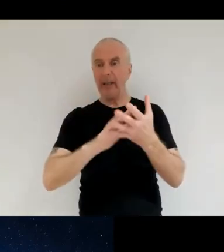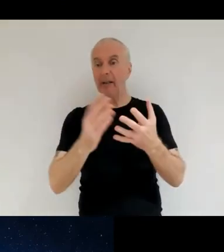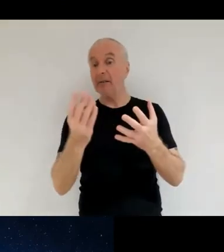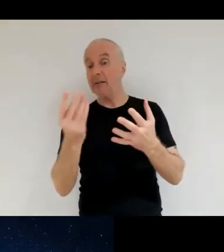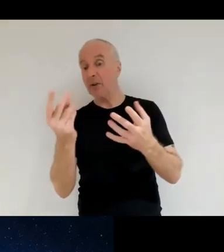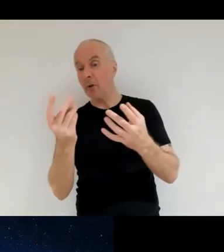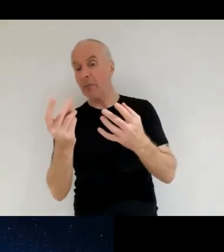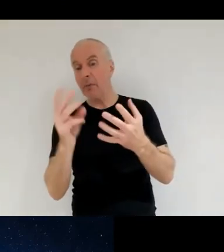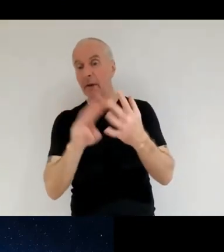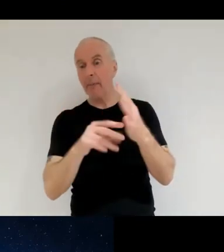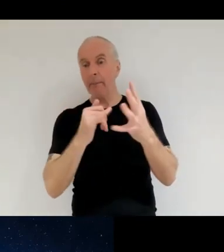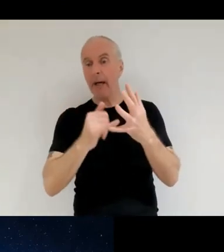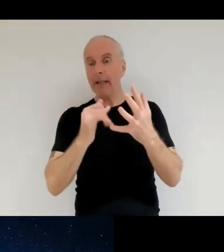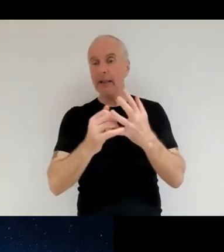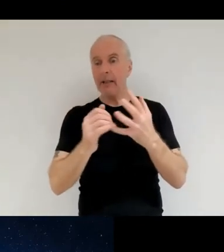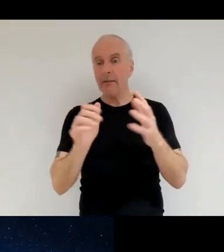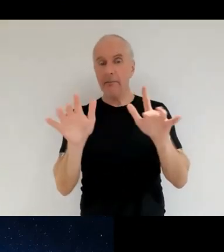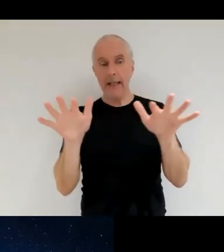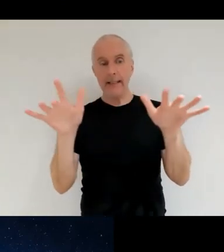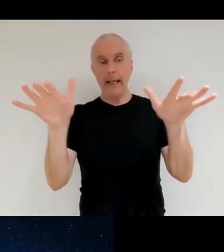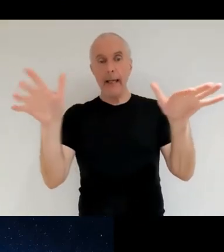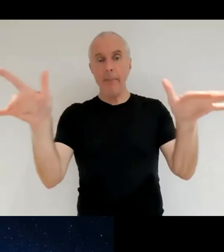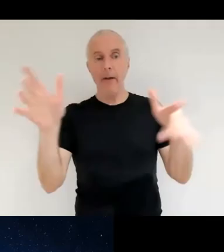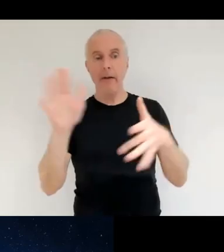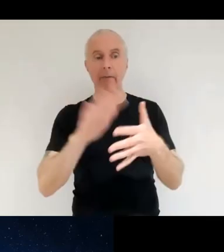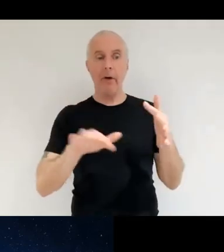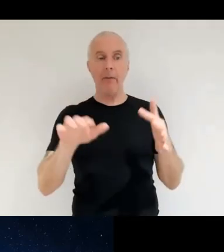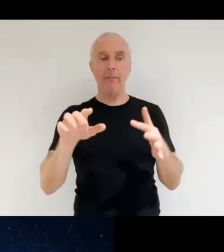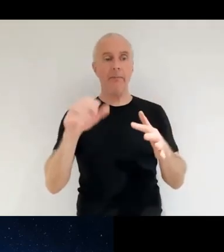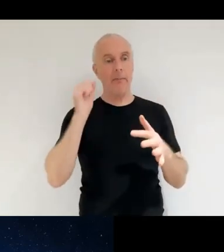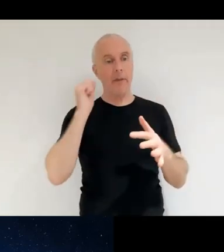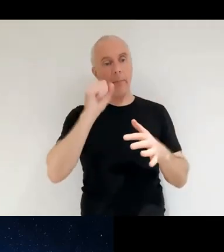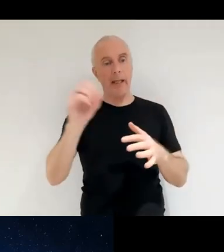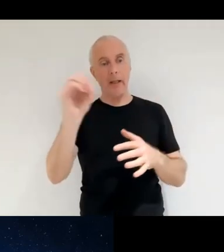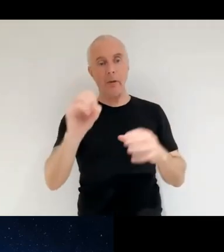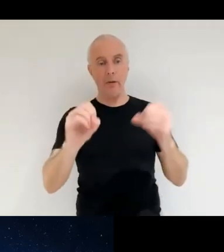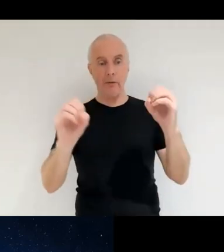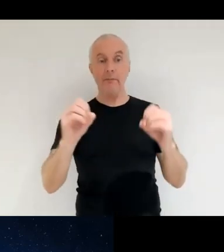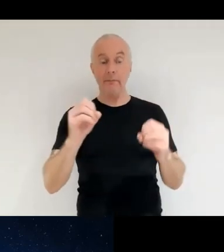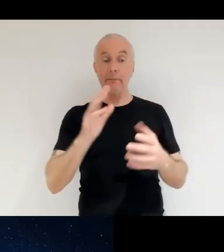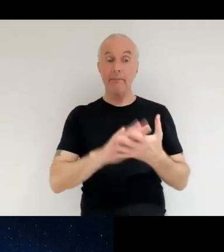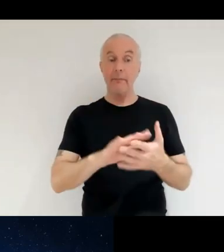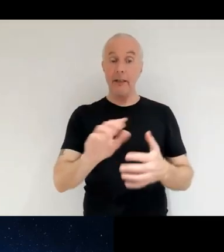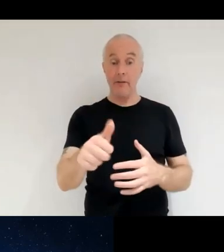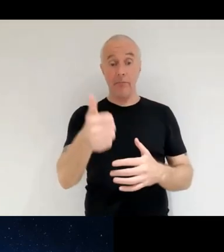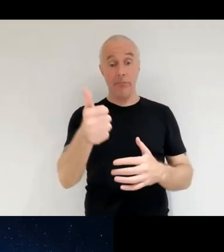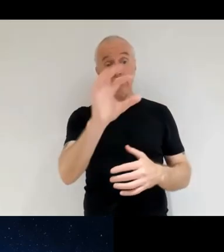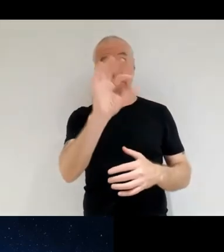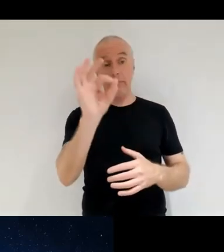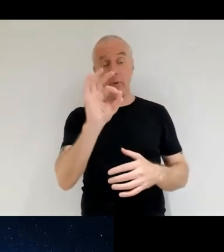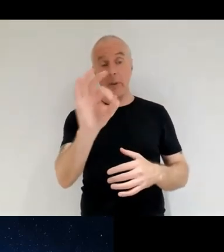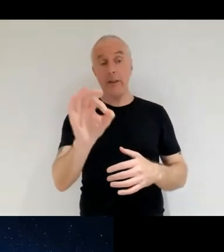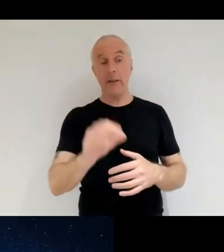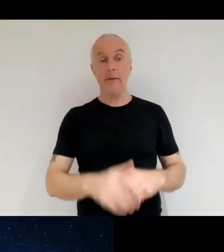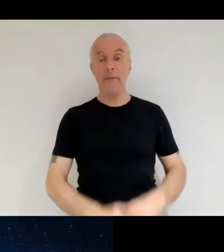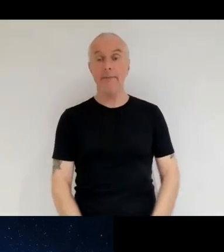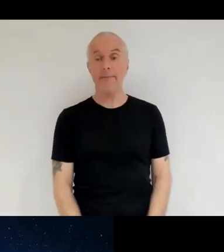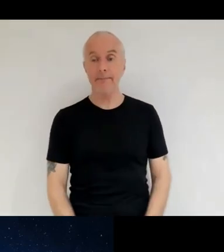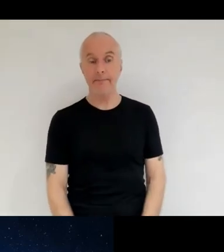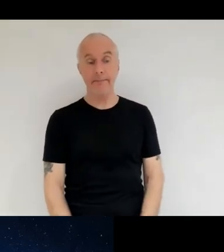masses escape from the black hole? But I'm assuming that's a similar answer, if not the same one. That's a very good question. So what actually happens